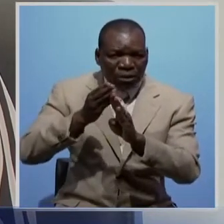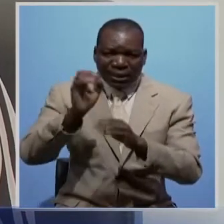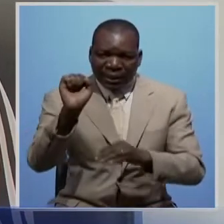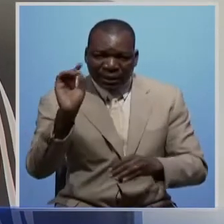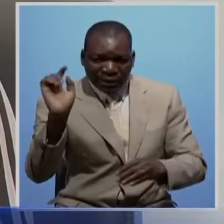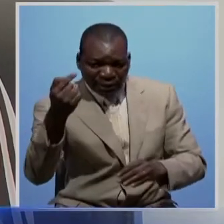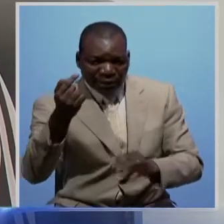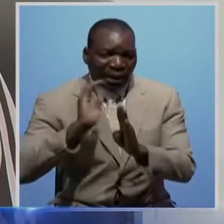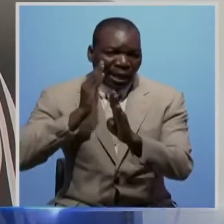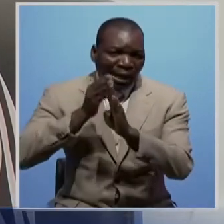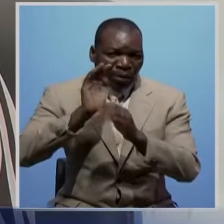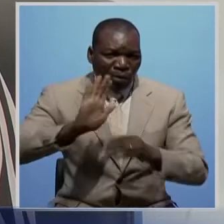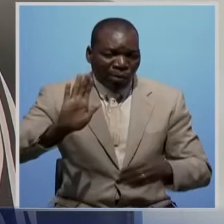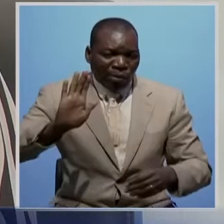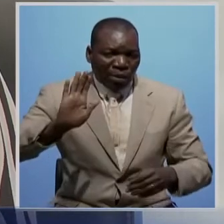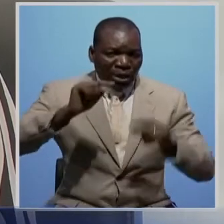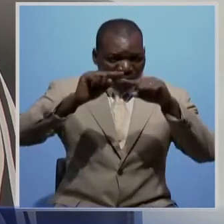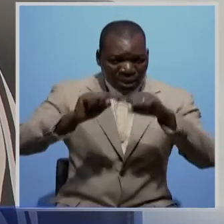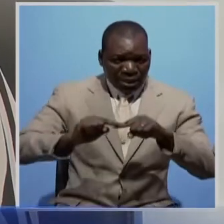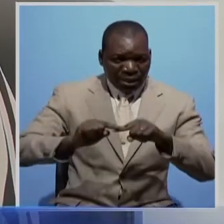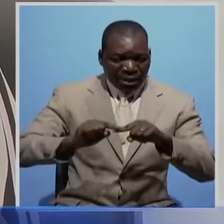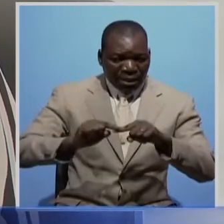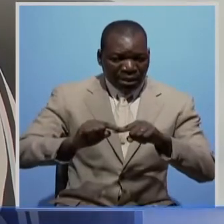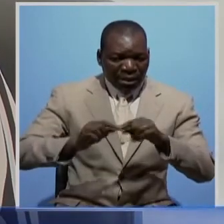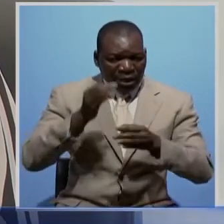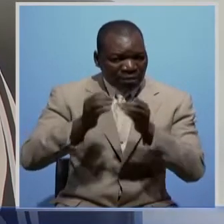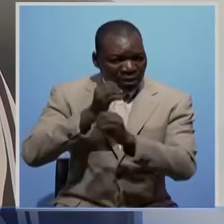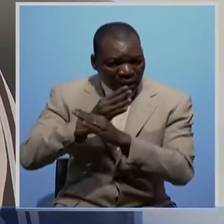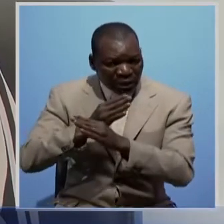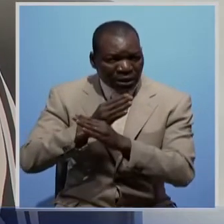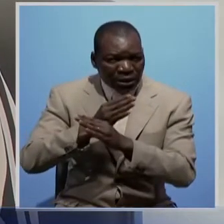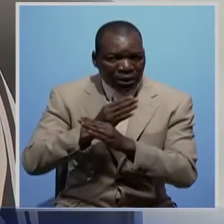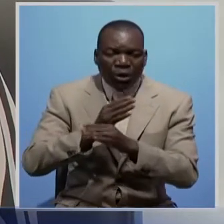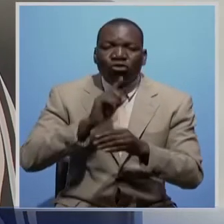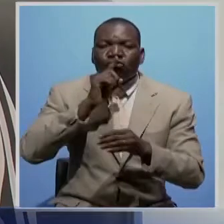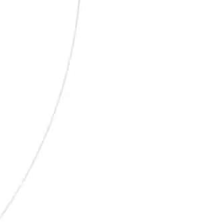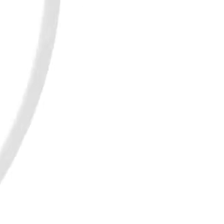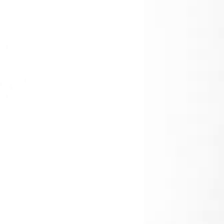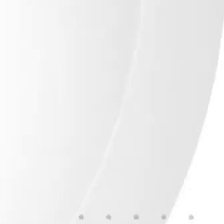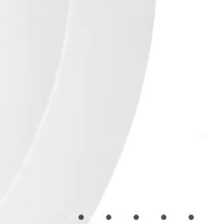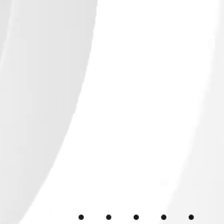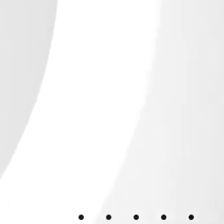goal targets is dependent on the availability of reliable statistics.